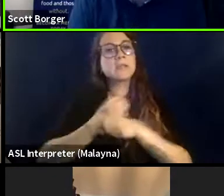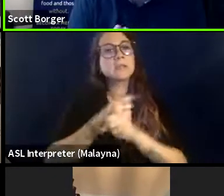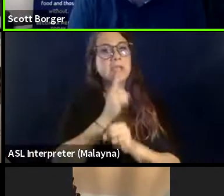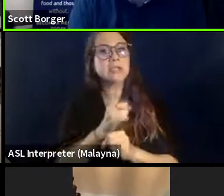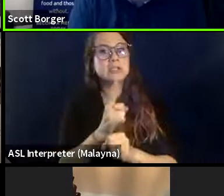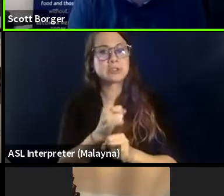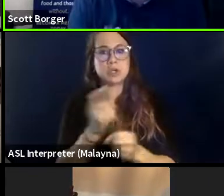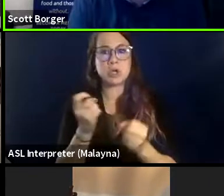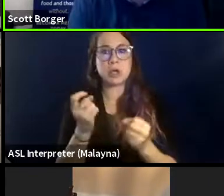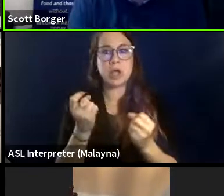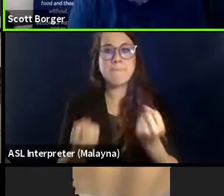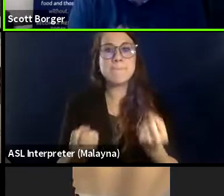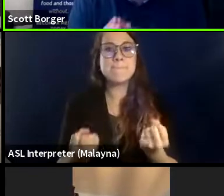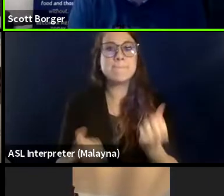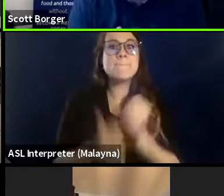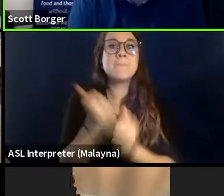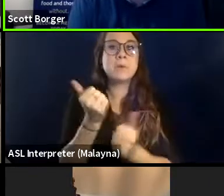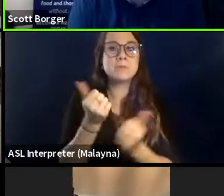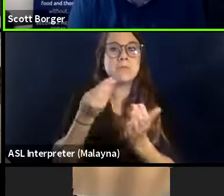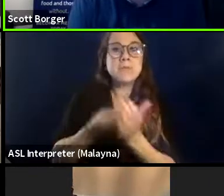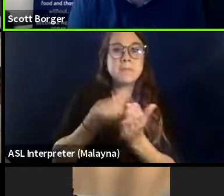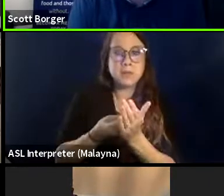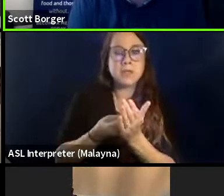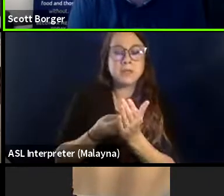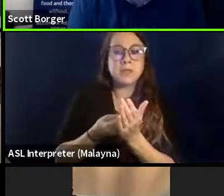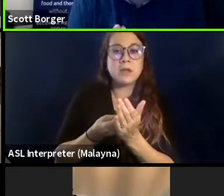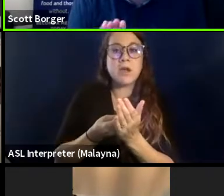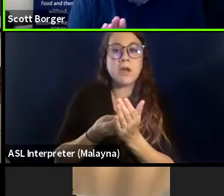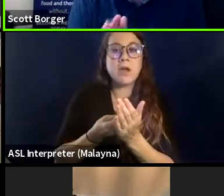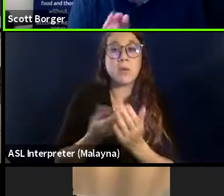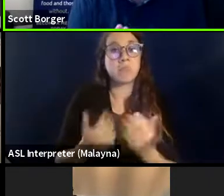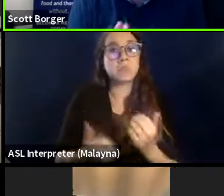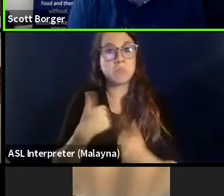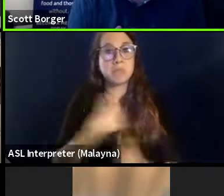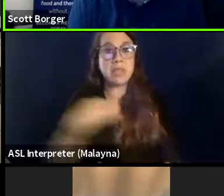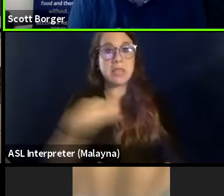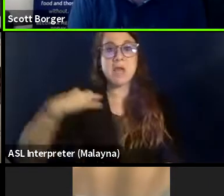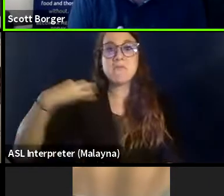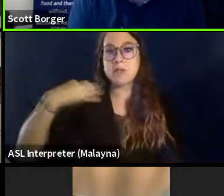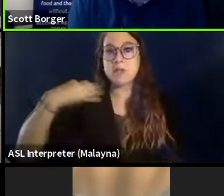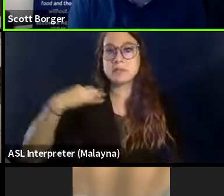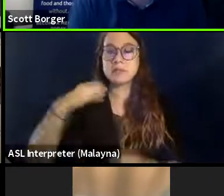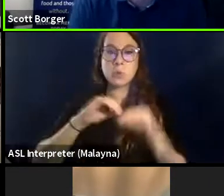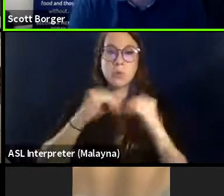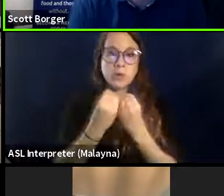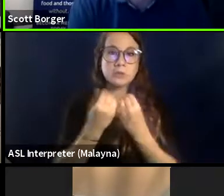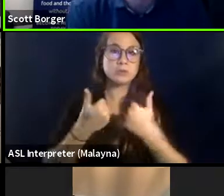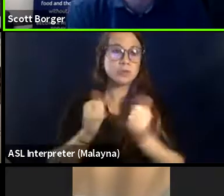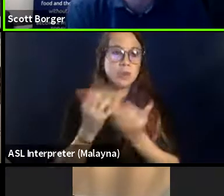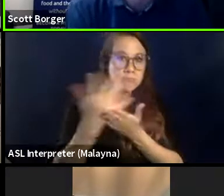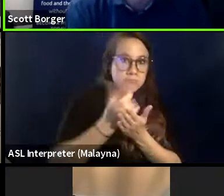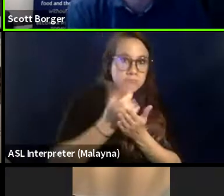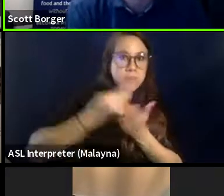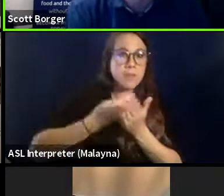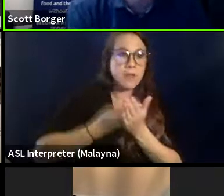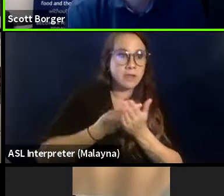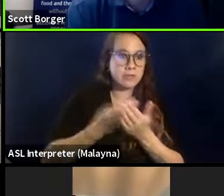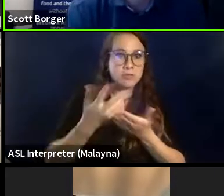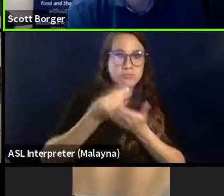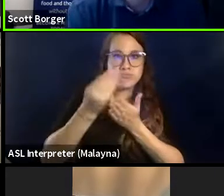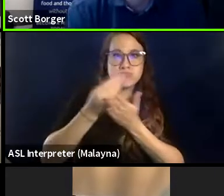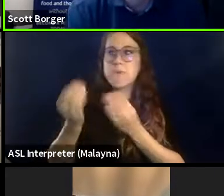much of the funds that we're using, we're mostly a volunteer organization. We're trying to get the funds to being able to feed people. And we think